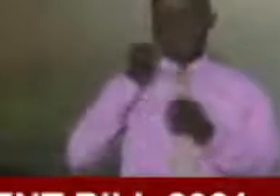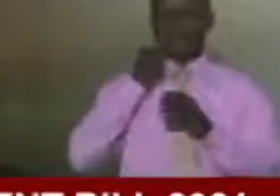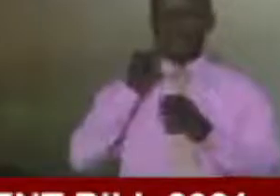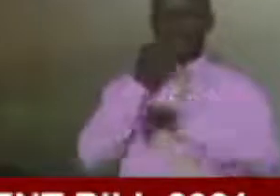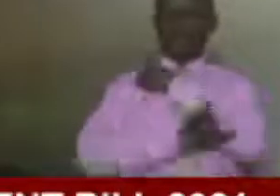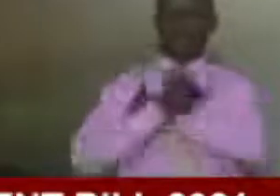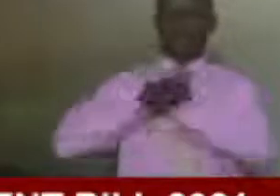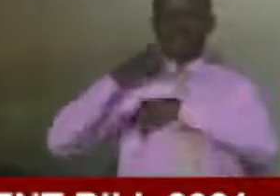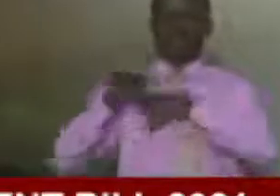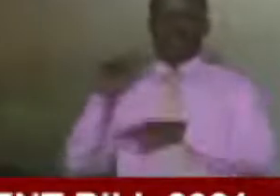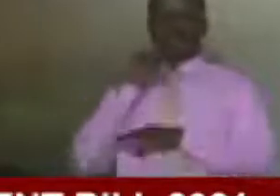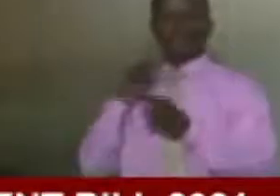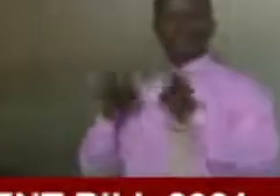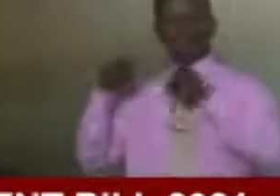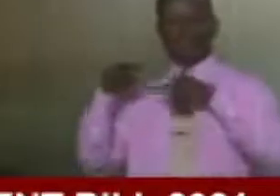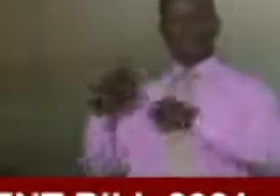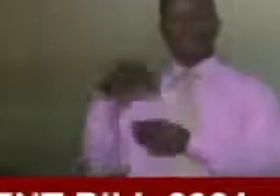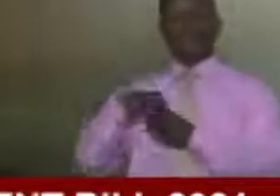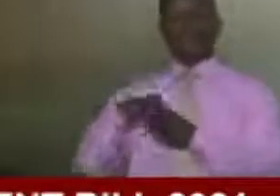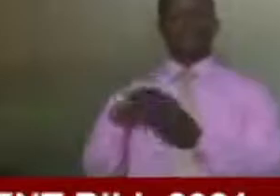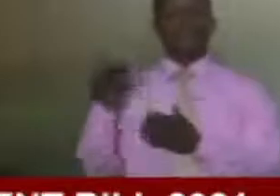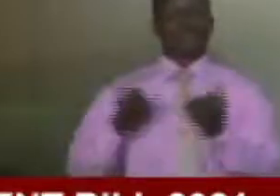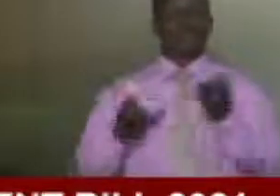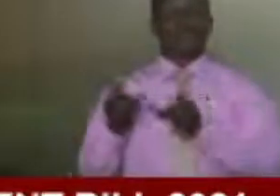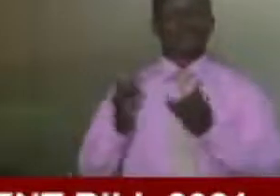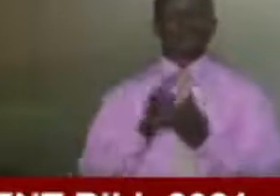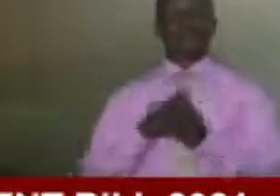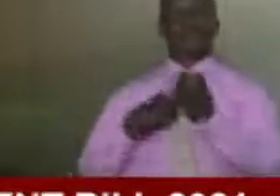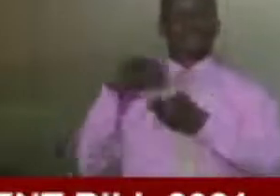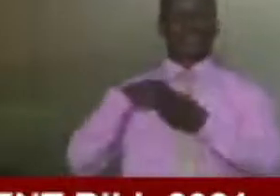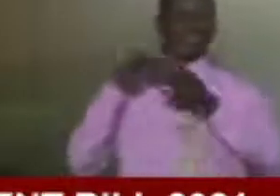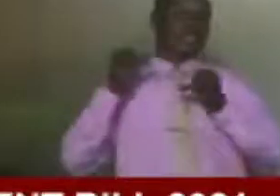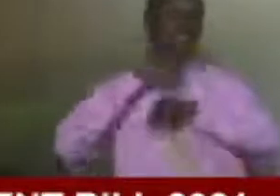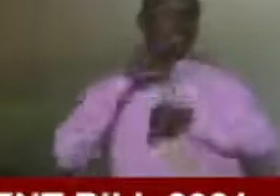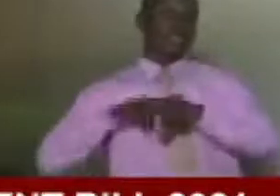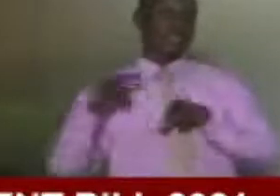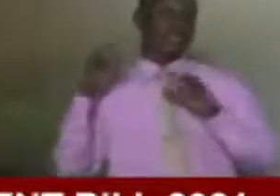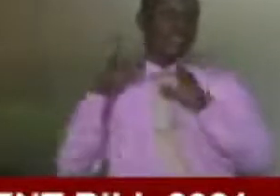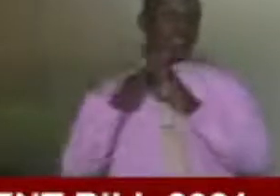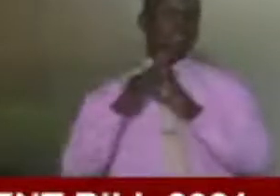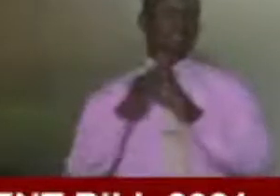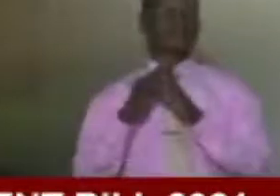right, and center in having those conversations and driving those conversations. So the National Assembly owes it.